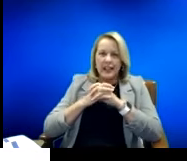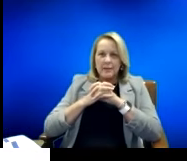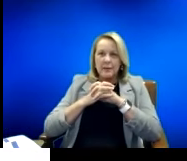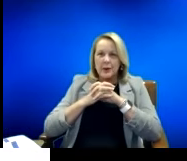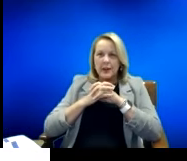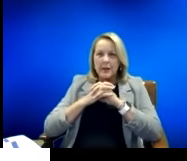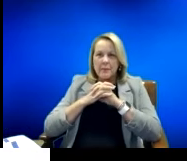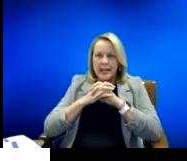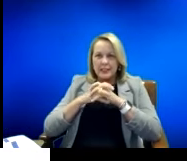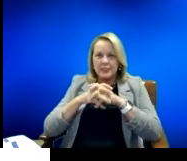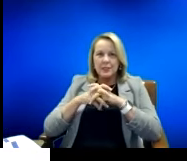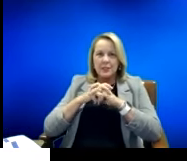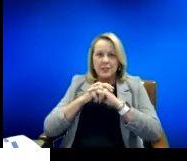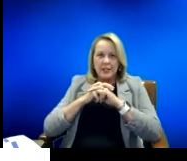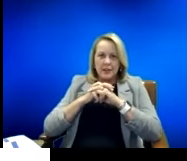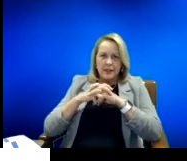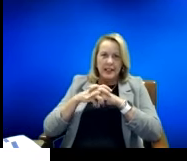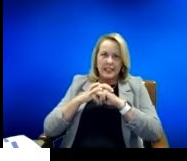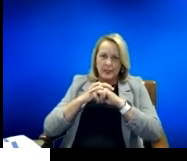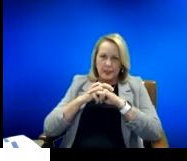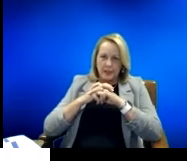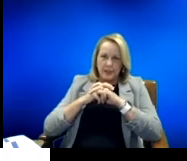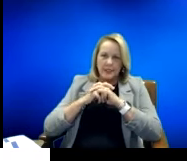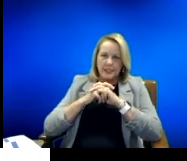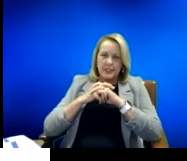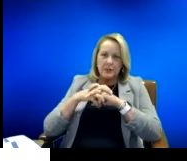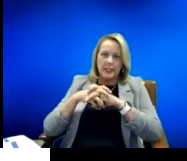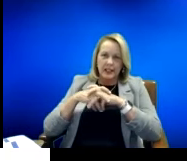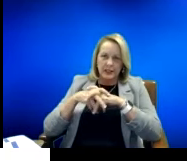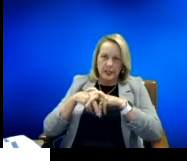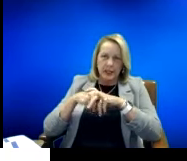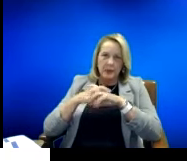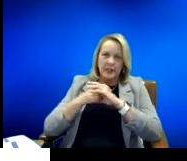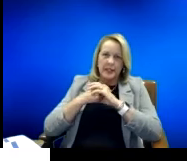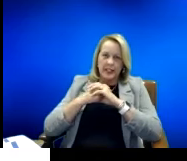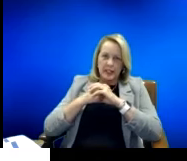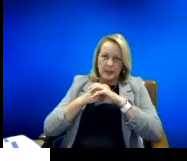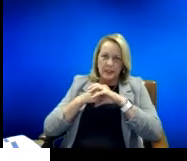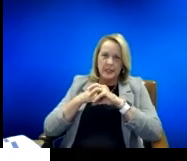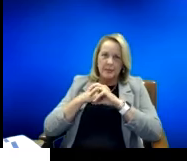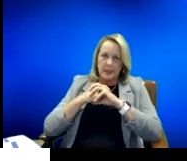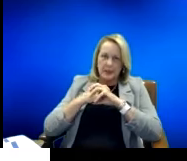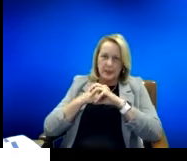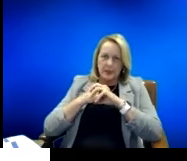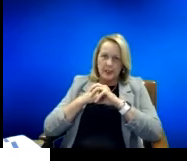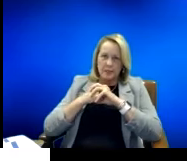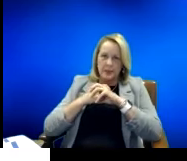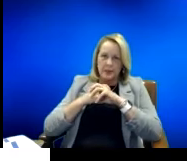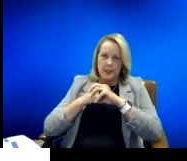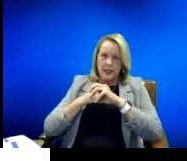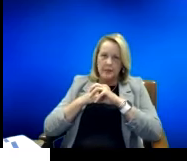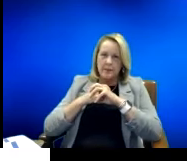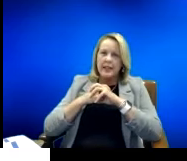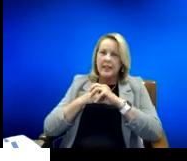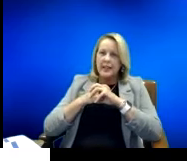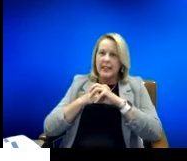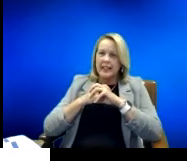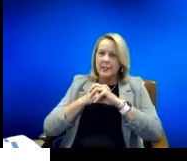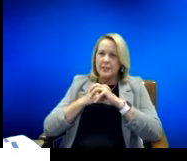We've got a program manager, North Star Financial Services, that we contract with that helps us administer this